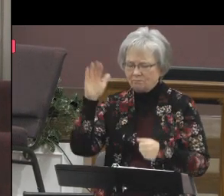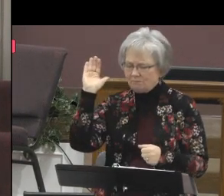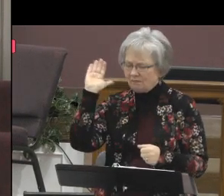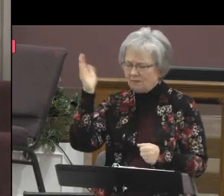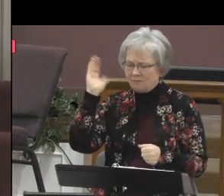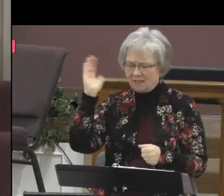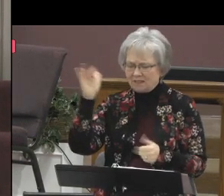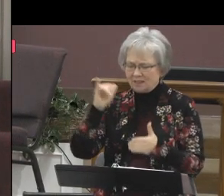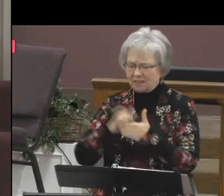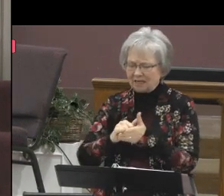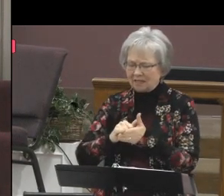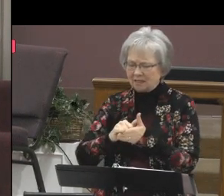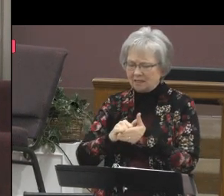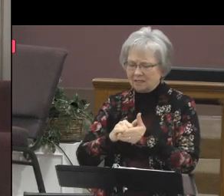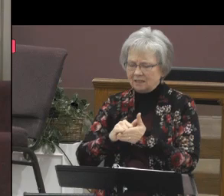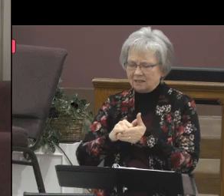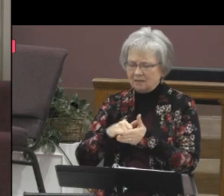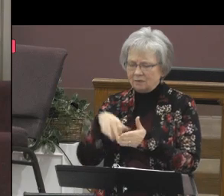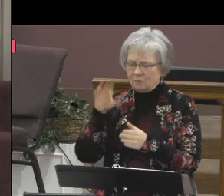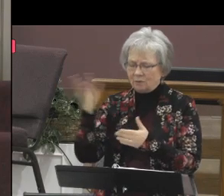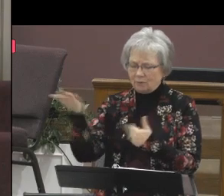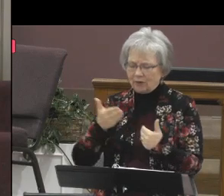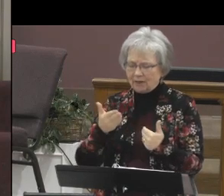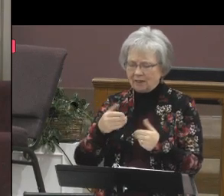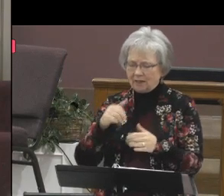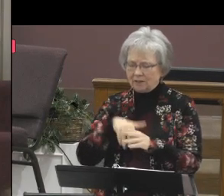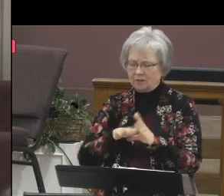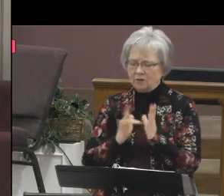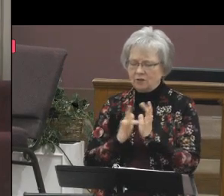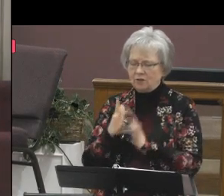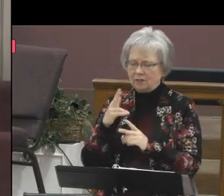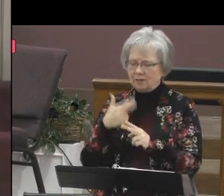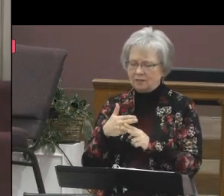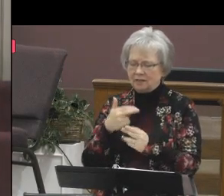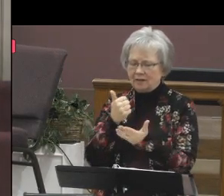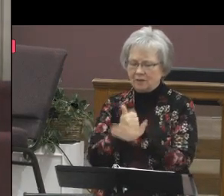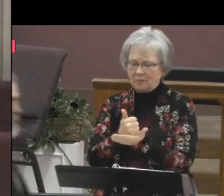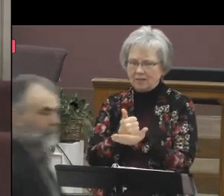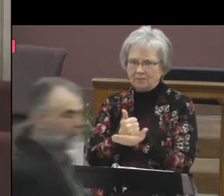the pastor is going to bring to us. In Jesus' name we pray. Amen.